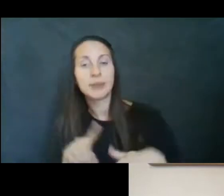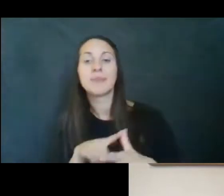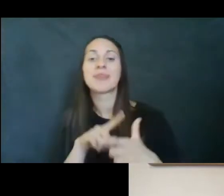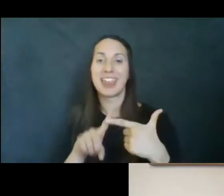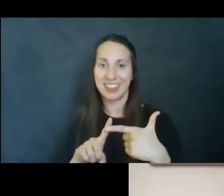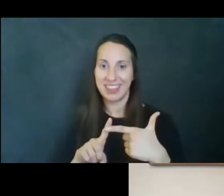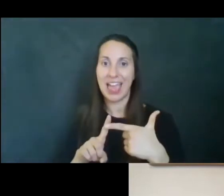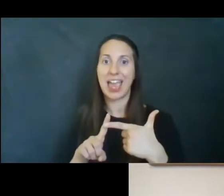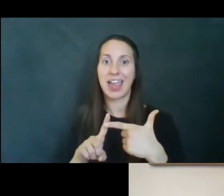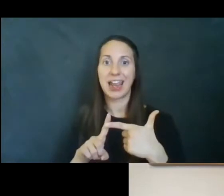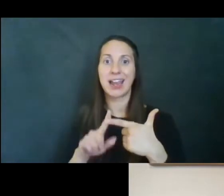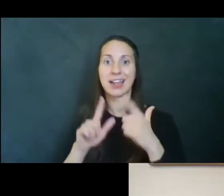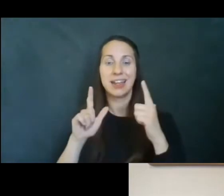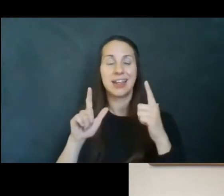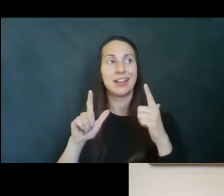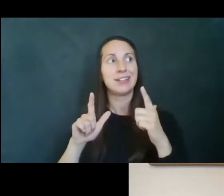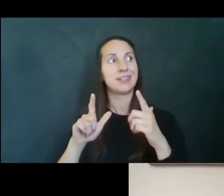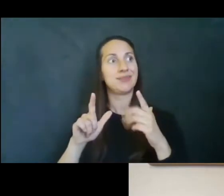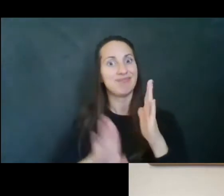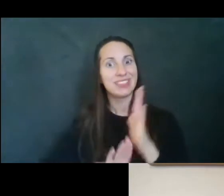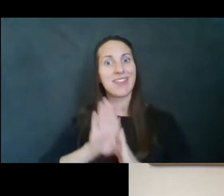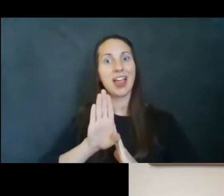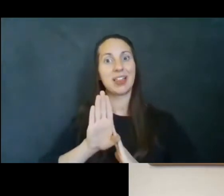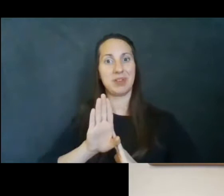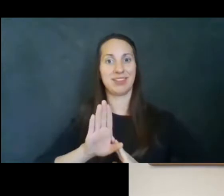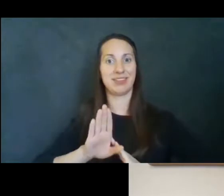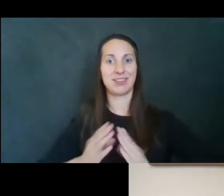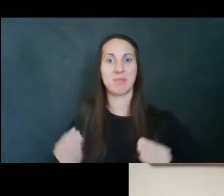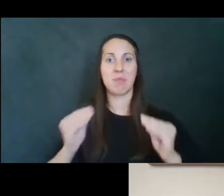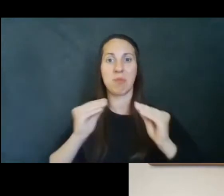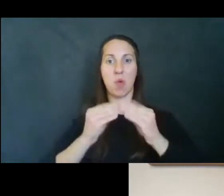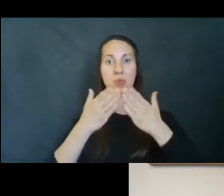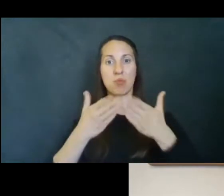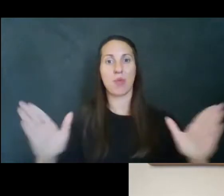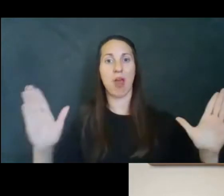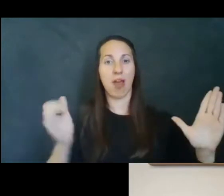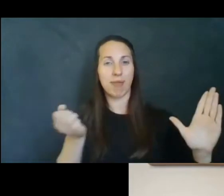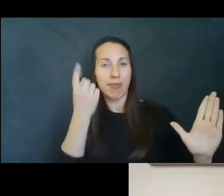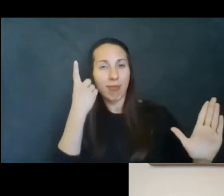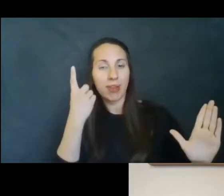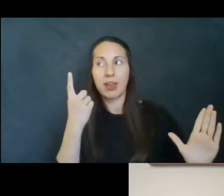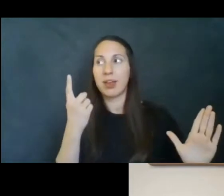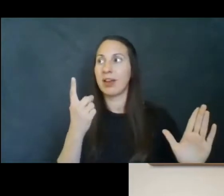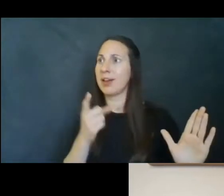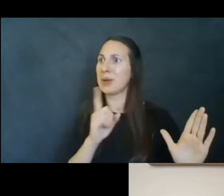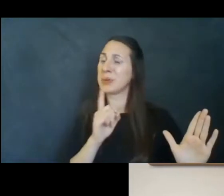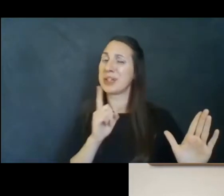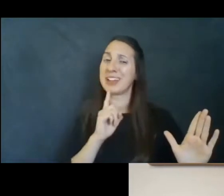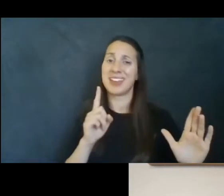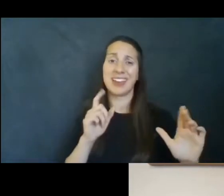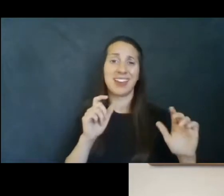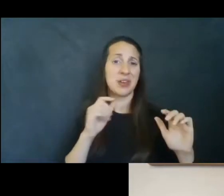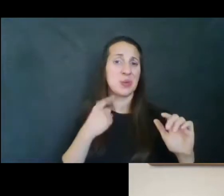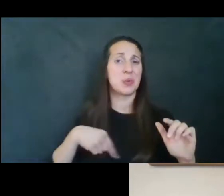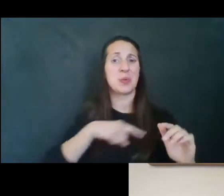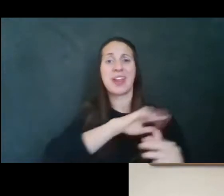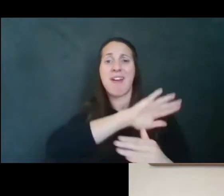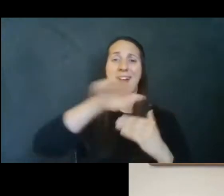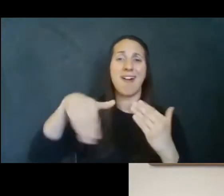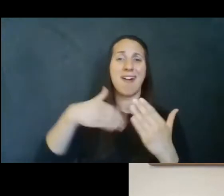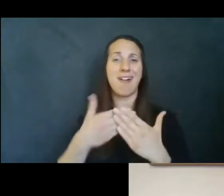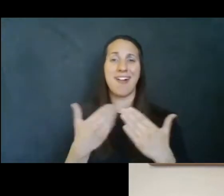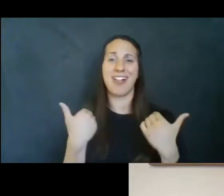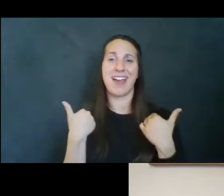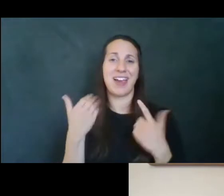broader understanding, of the fact that we all have special needs. It's just the language that we've used